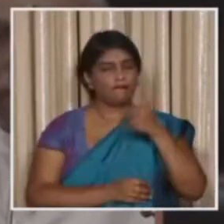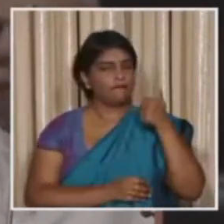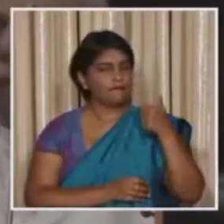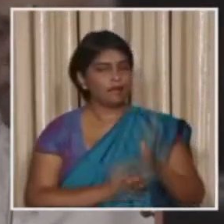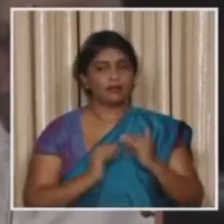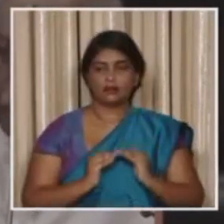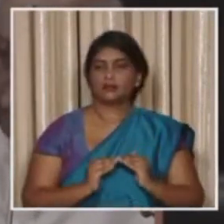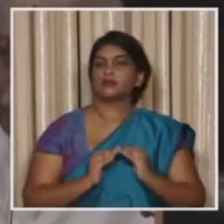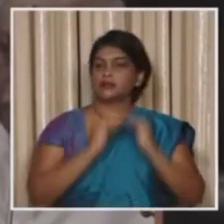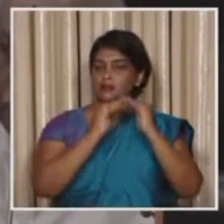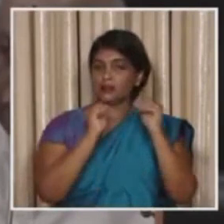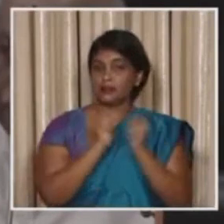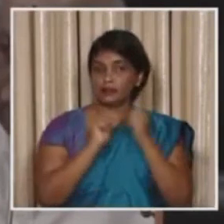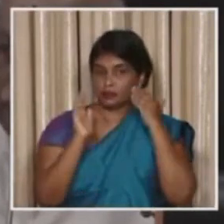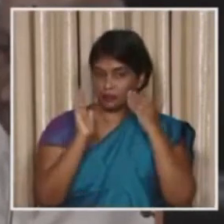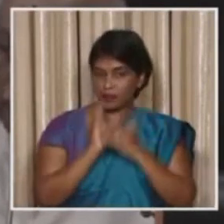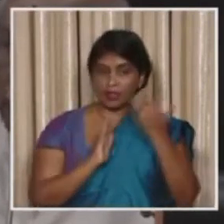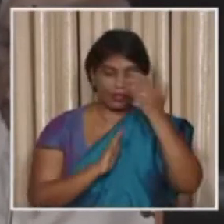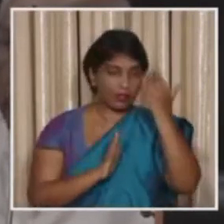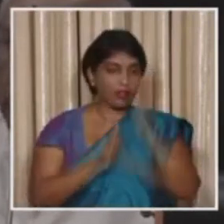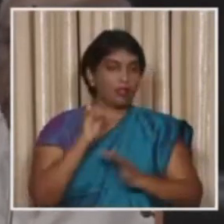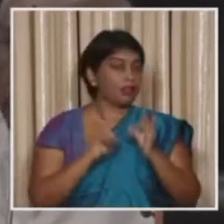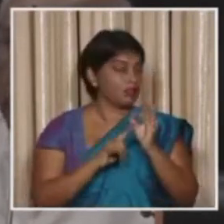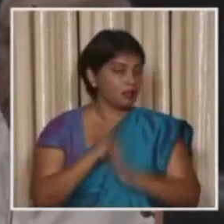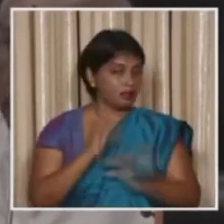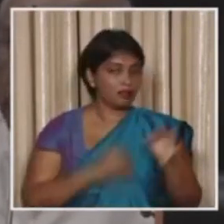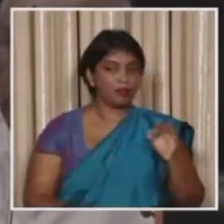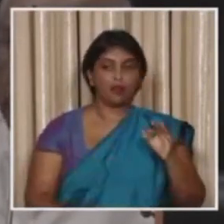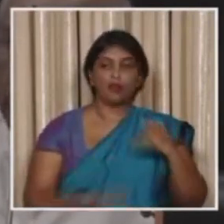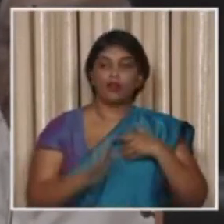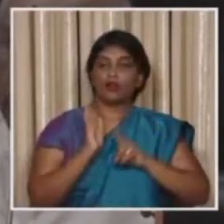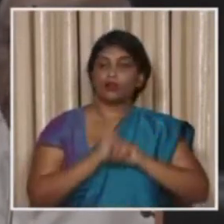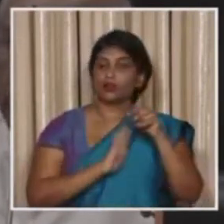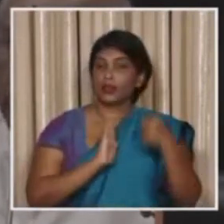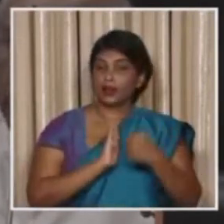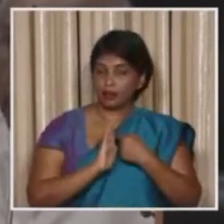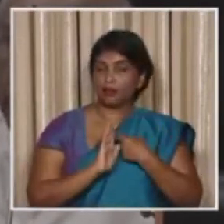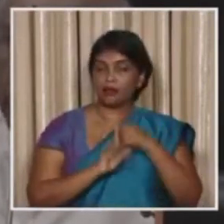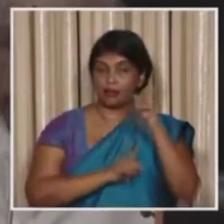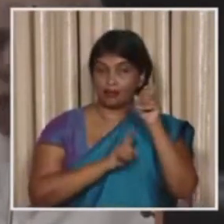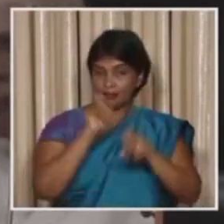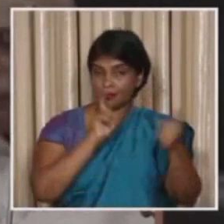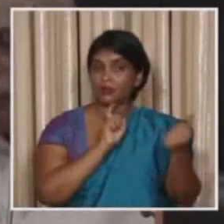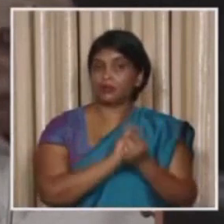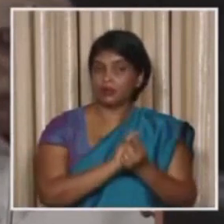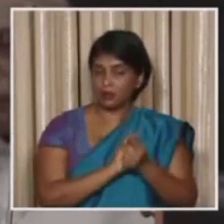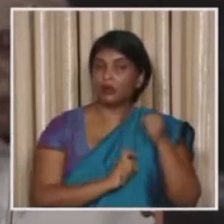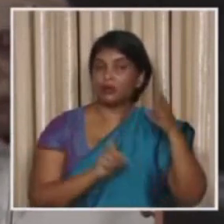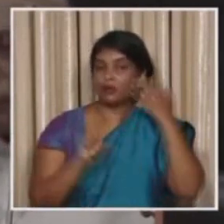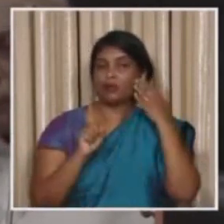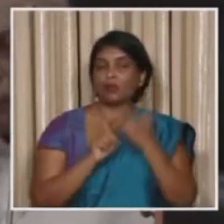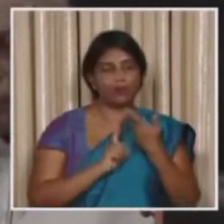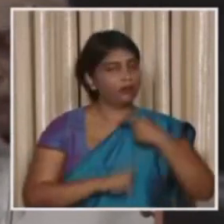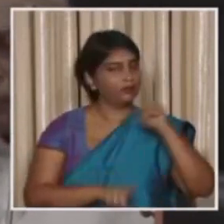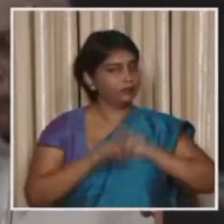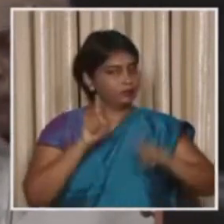Tamil parliamentarians representing the North and Eastern provinces was premised on this aspect. Subsequent to this